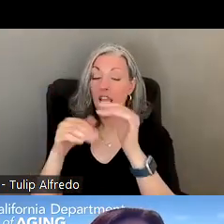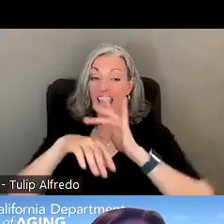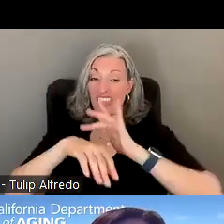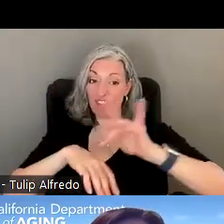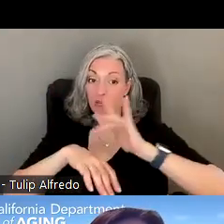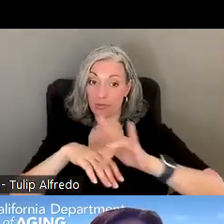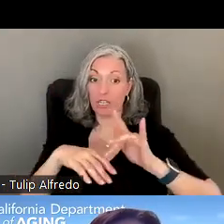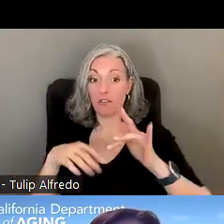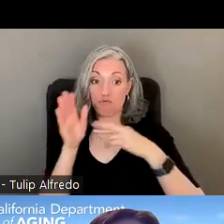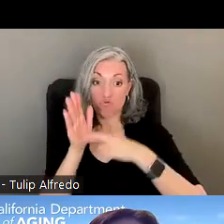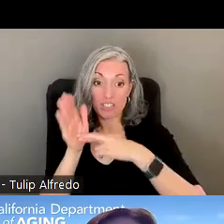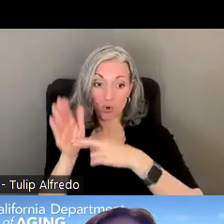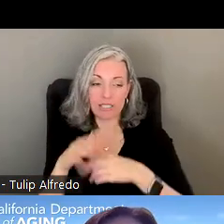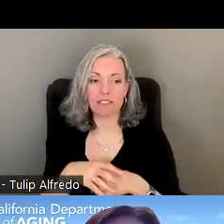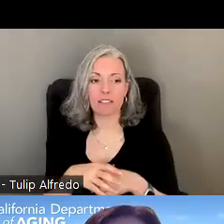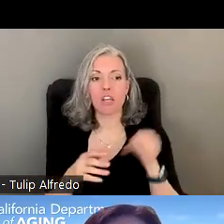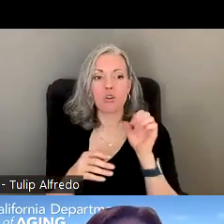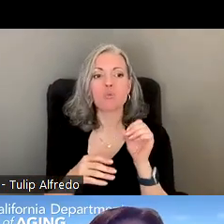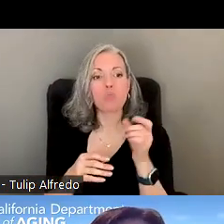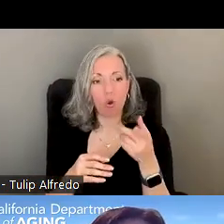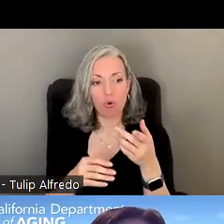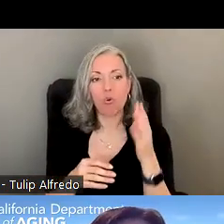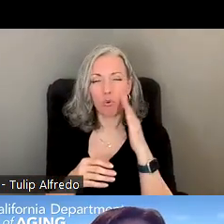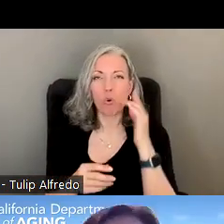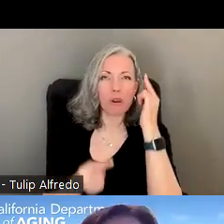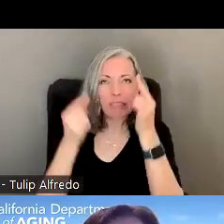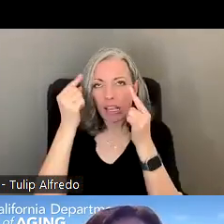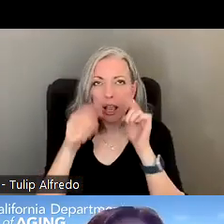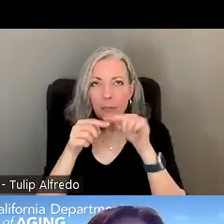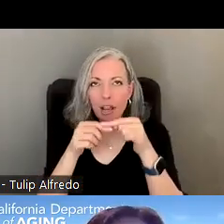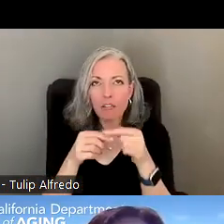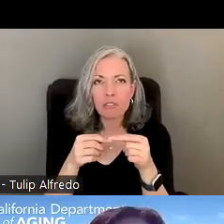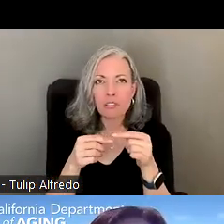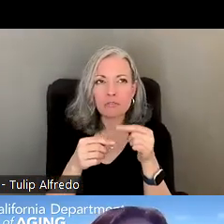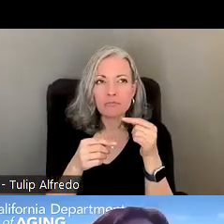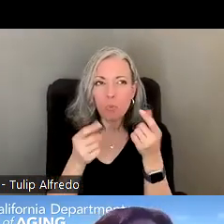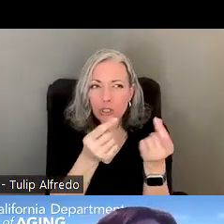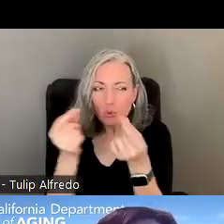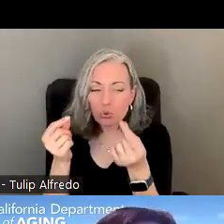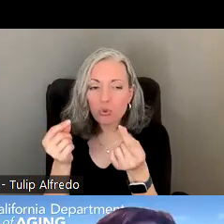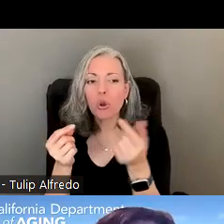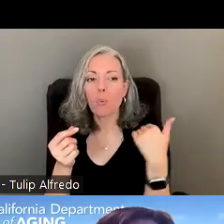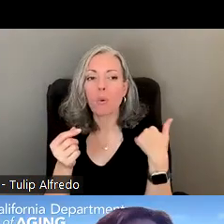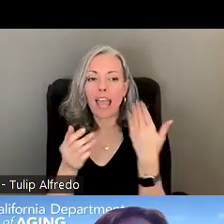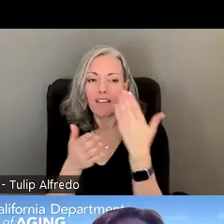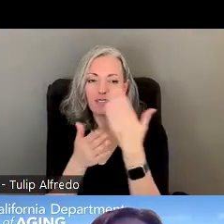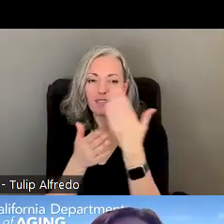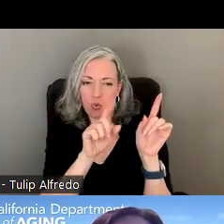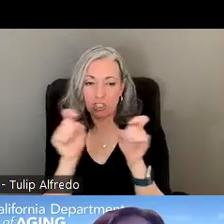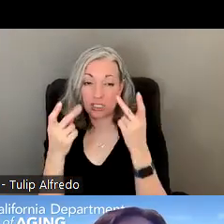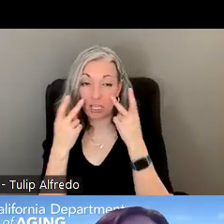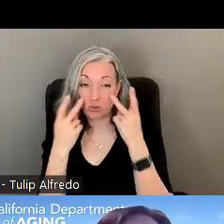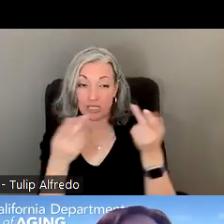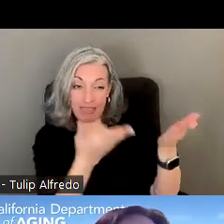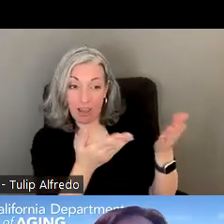of resources. So while brainstorming, a few questions arose, and you see those questions on the screen. And that's